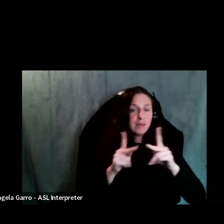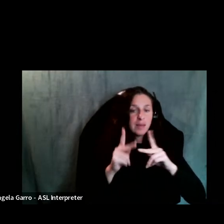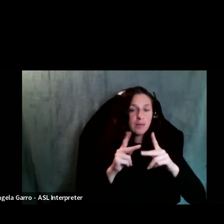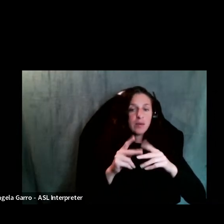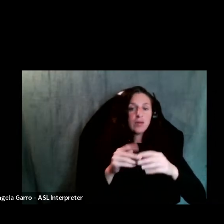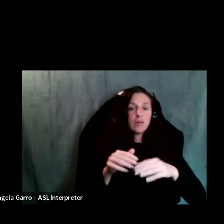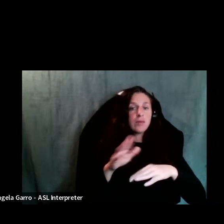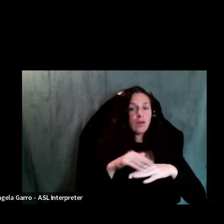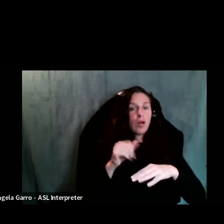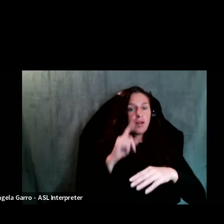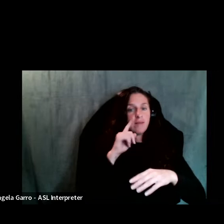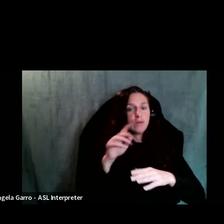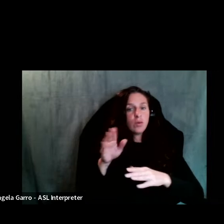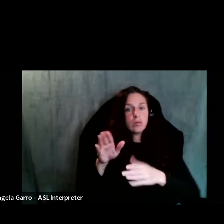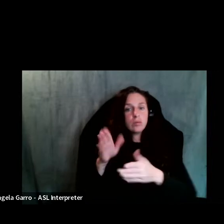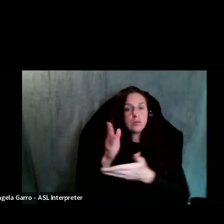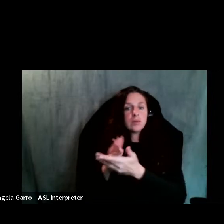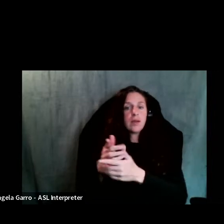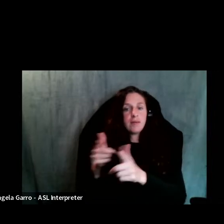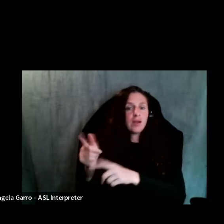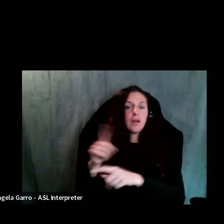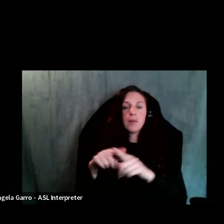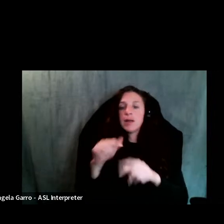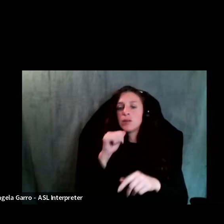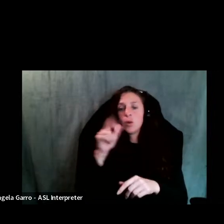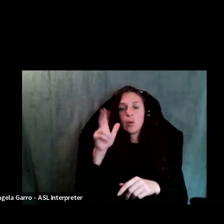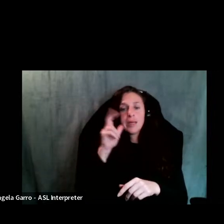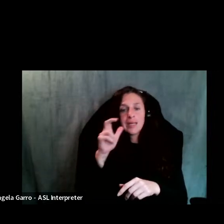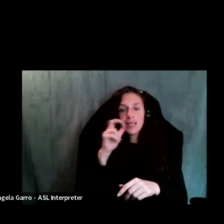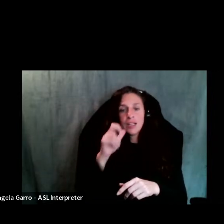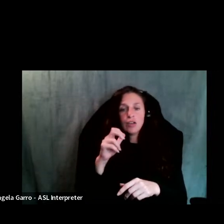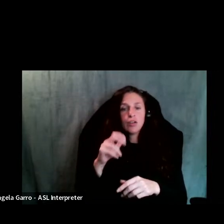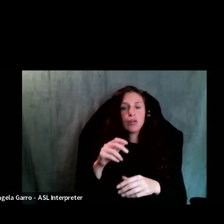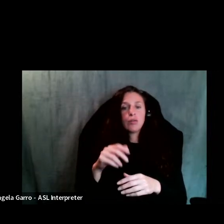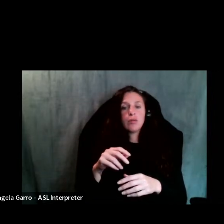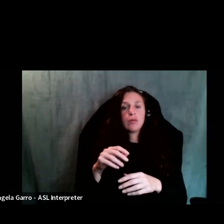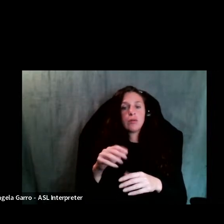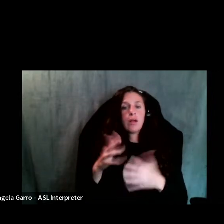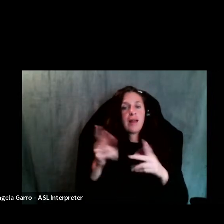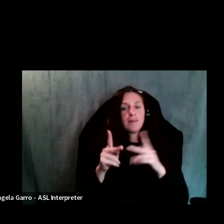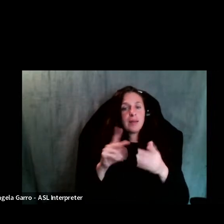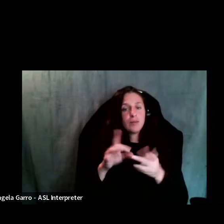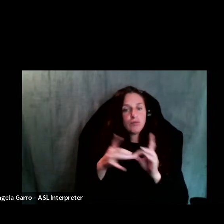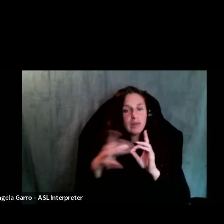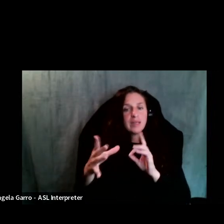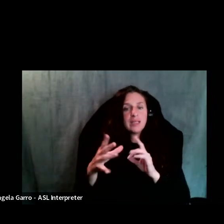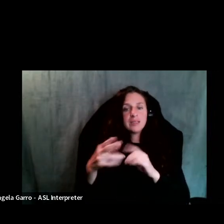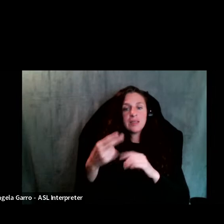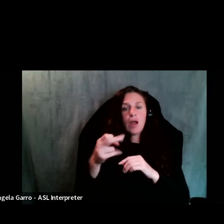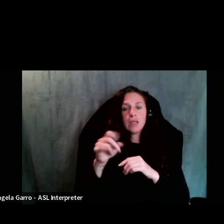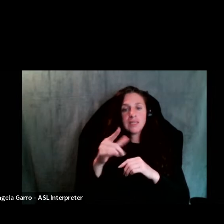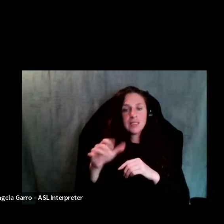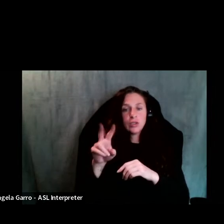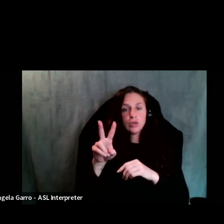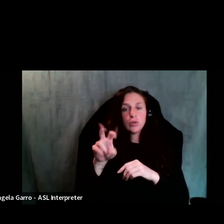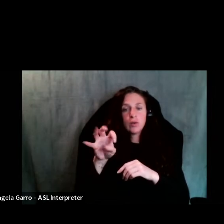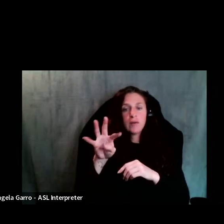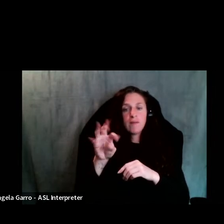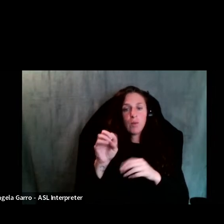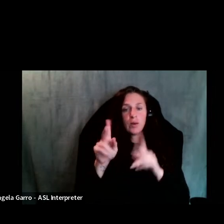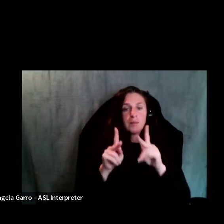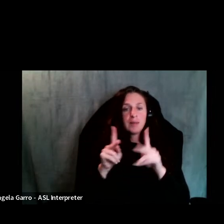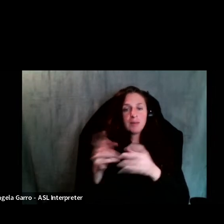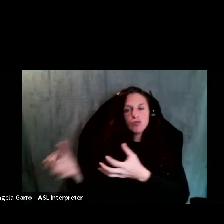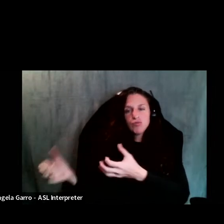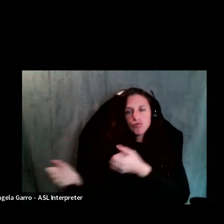ceasefire, but I don't hear a lot of people calling for release of the hostages. 240 people have been dragged